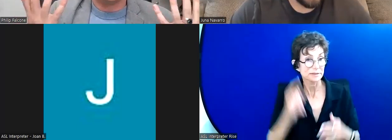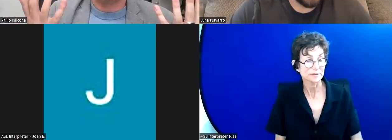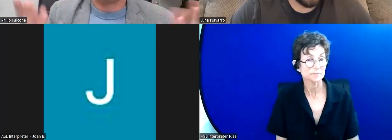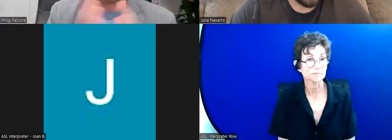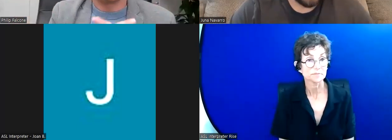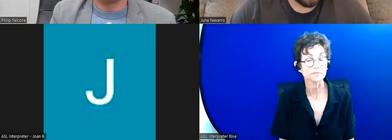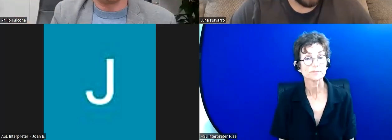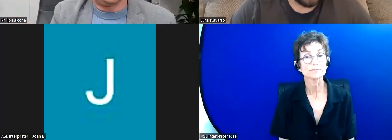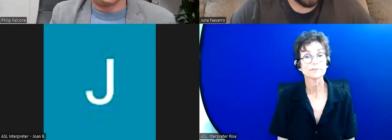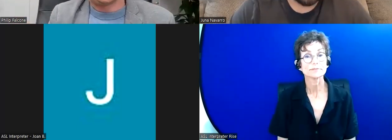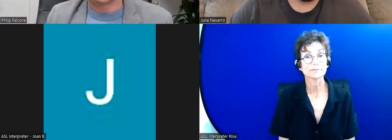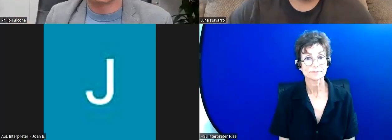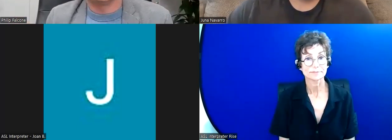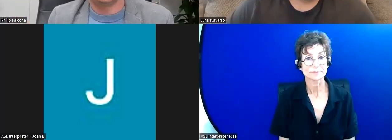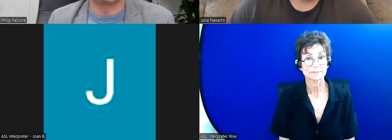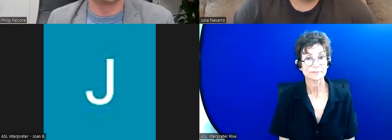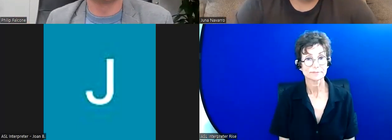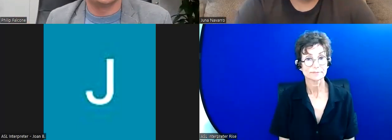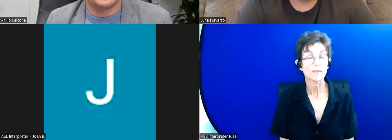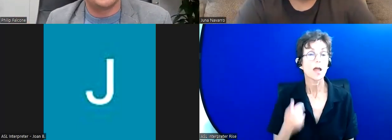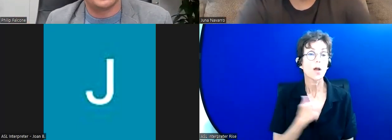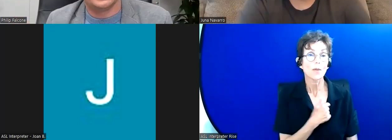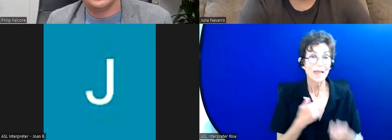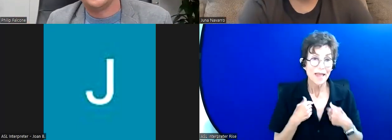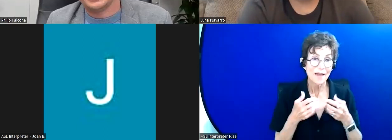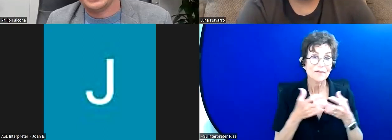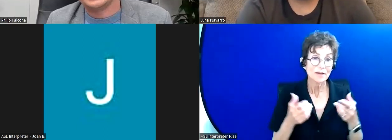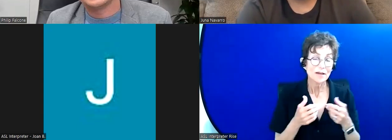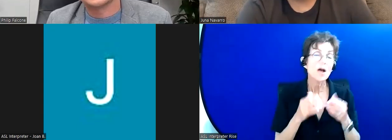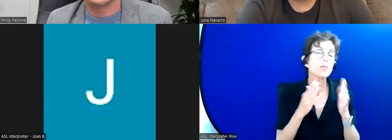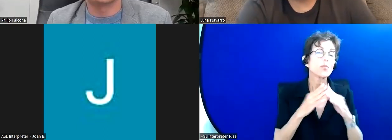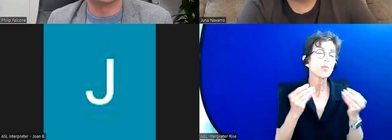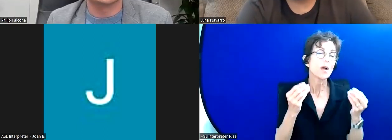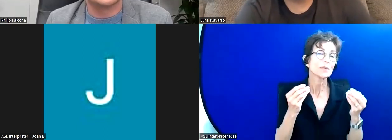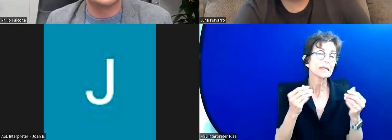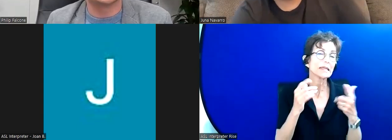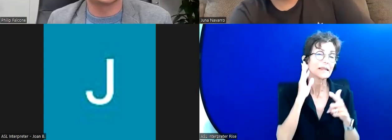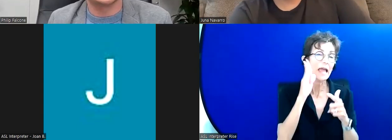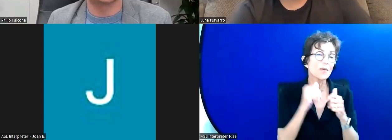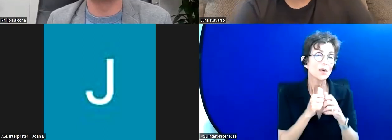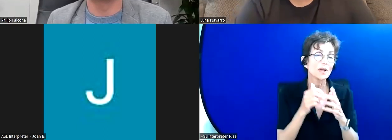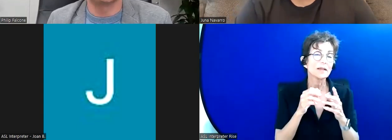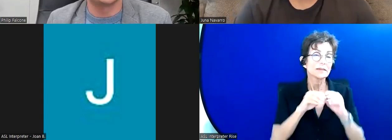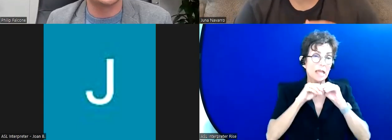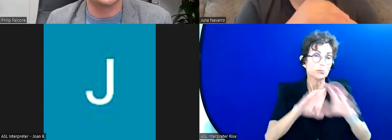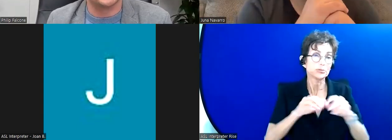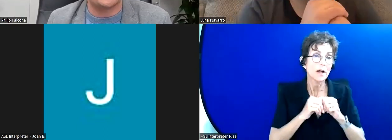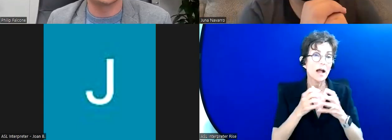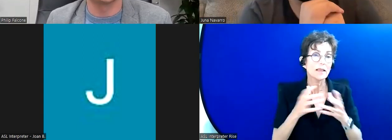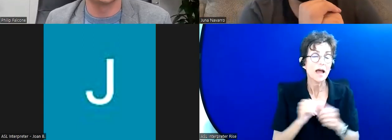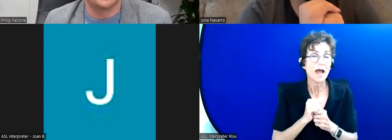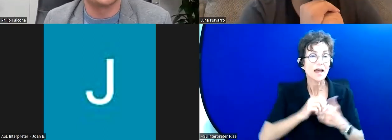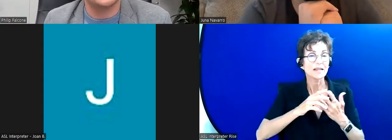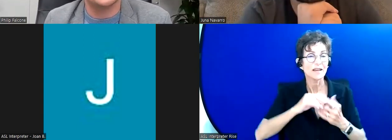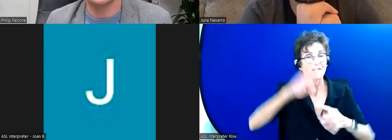we have a property, for example, that maybe gets hit with a lot of graffiti. And instead of sending constantly city workers to go